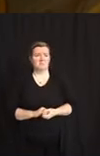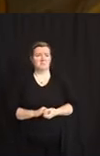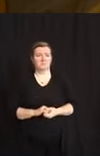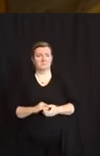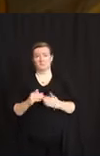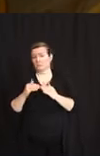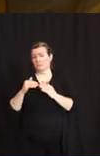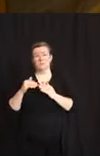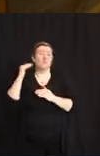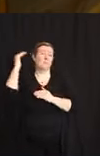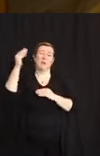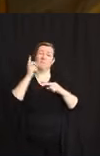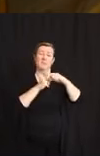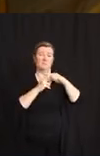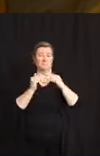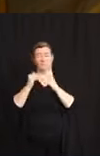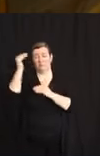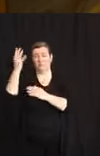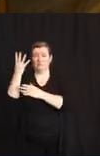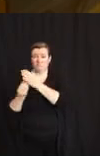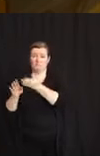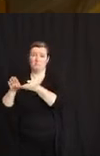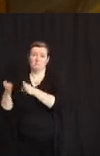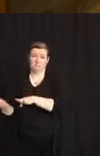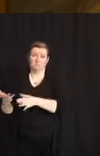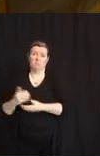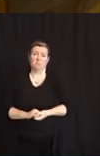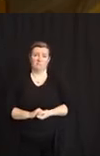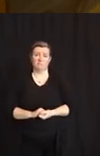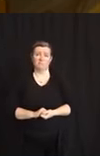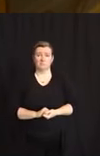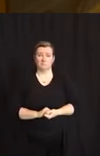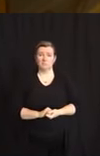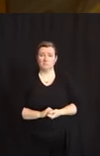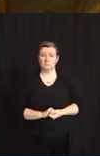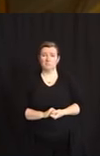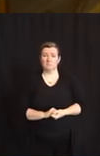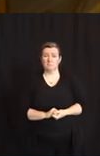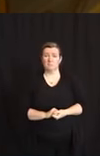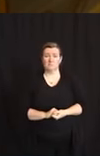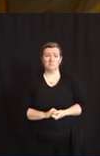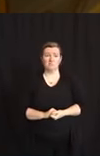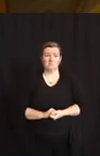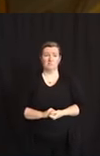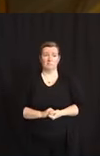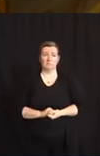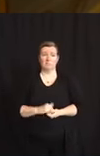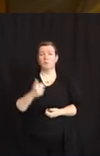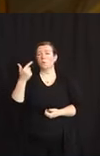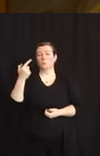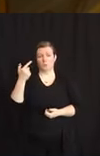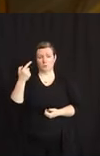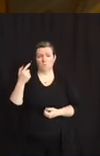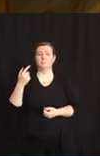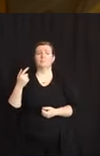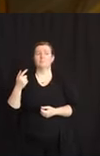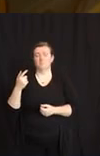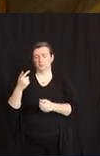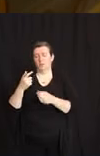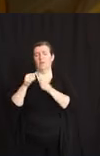Additionally, as reported over the weekend, 21 facilities were reviewed by our survey staff for